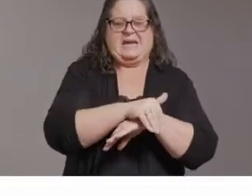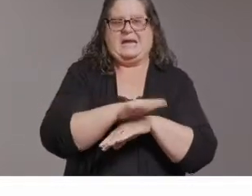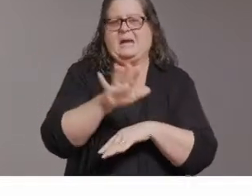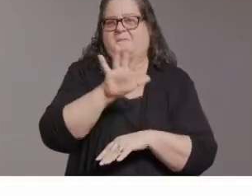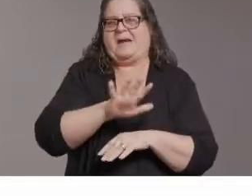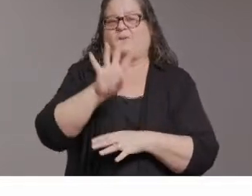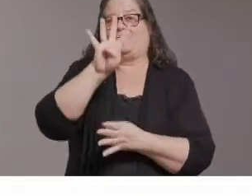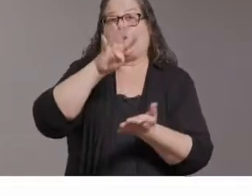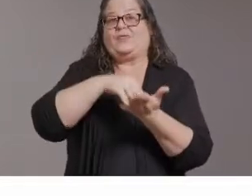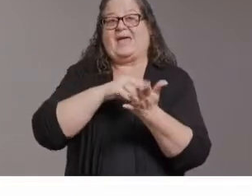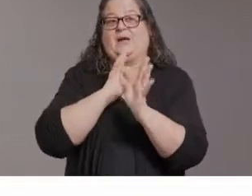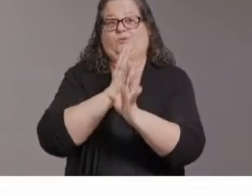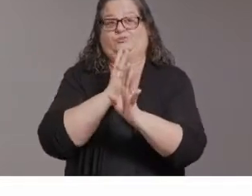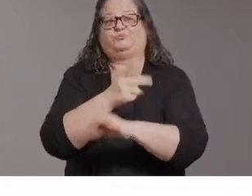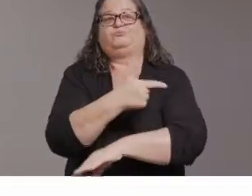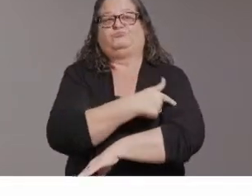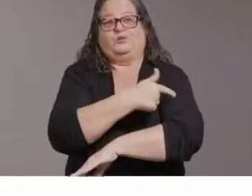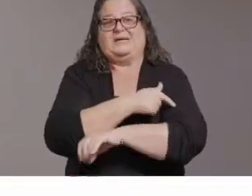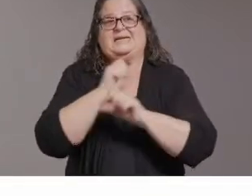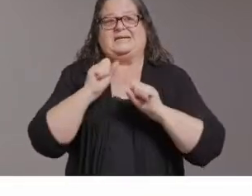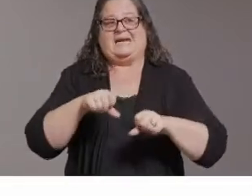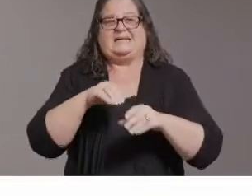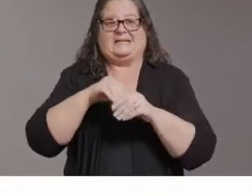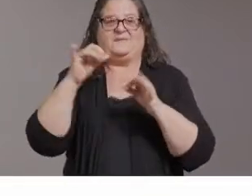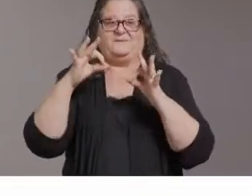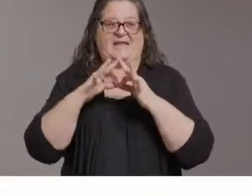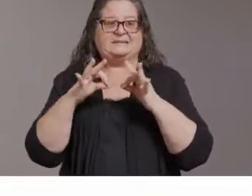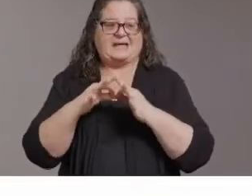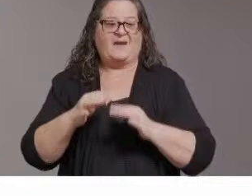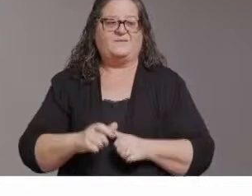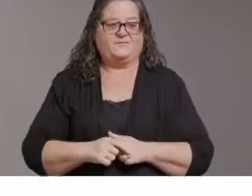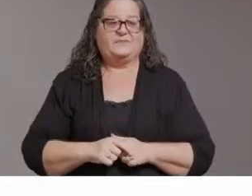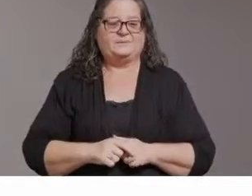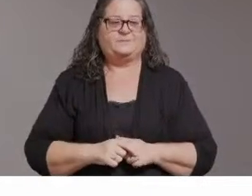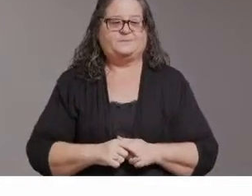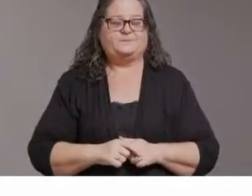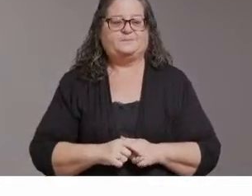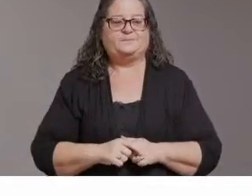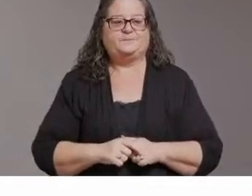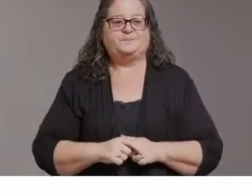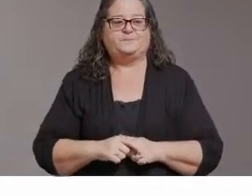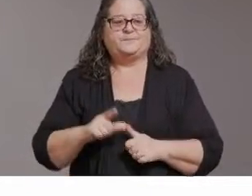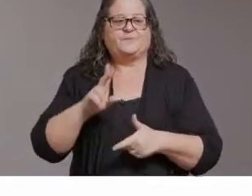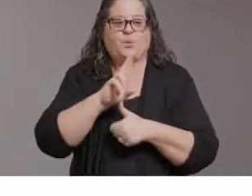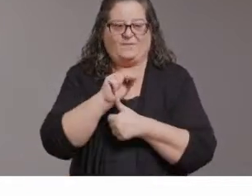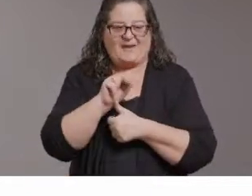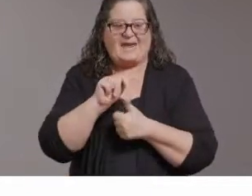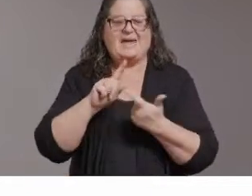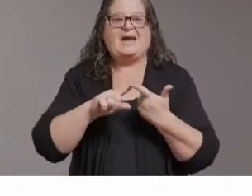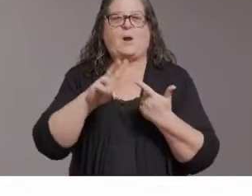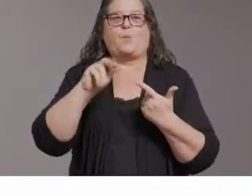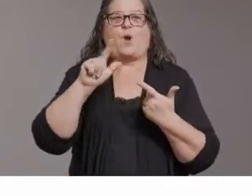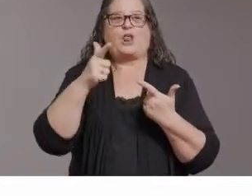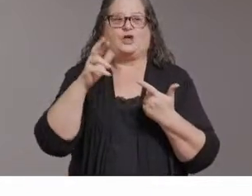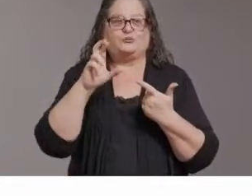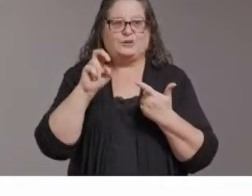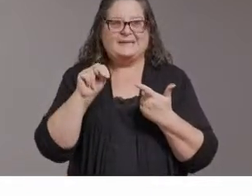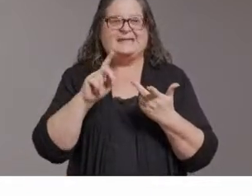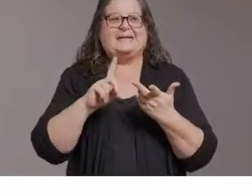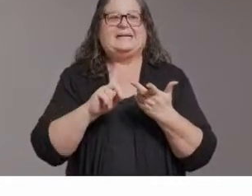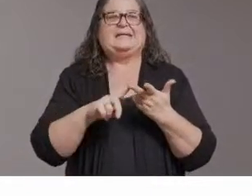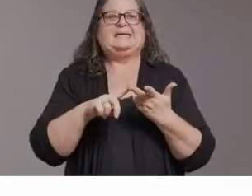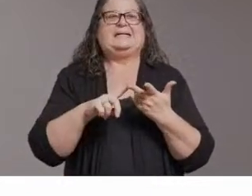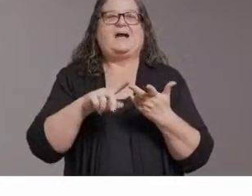today. We continue to have that partnership with the University of Arizona, Walgreens, and other state partners. And if there are individuals